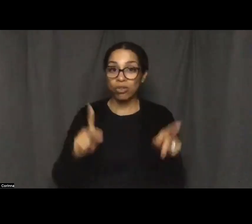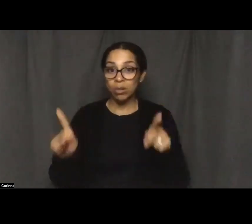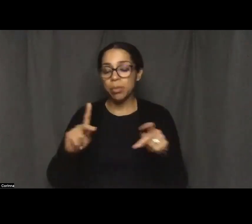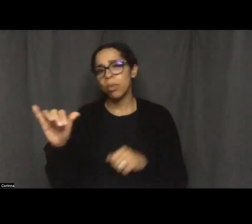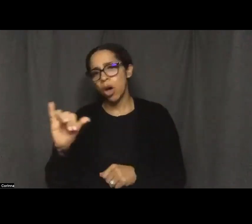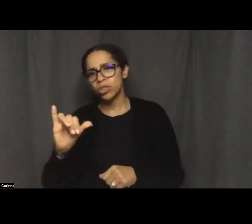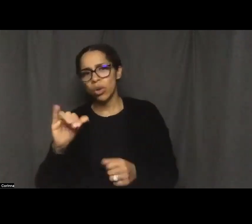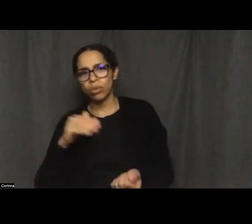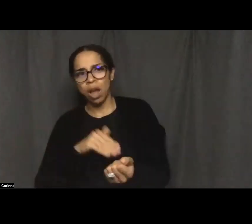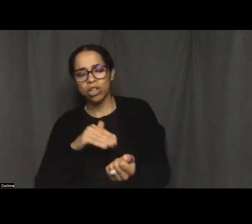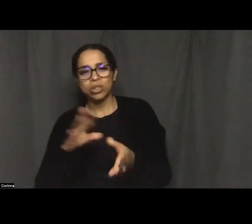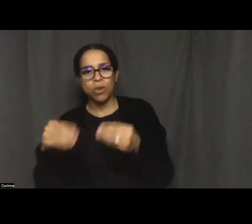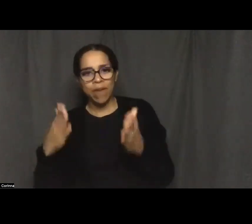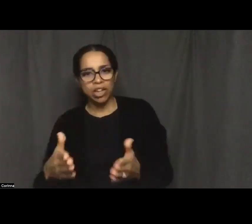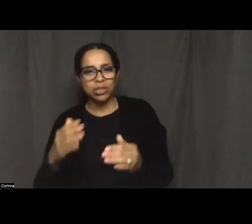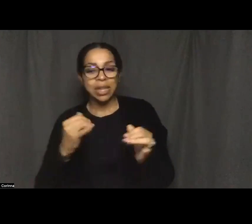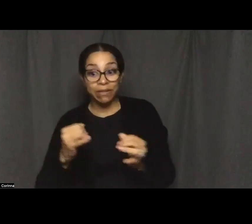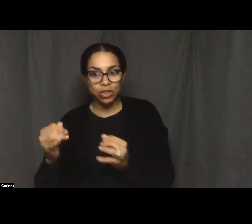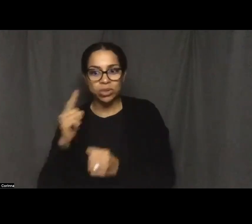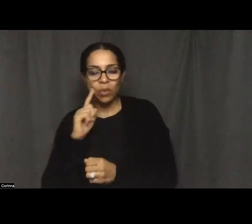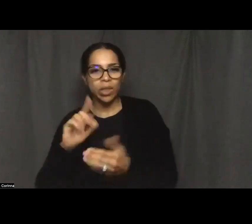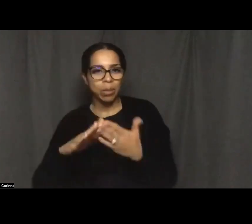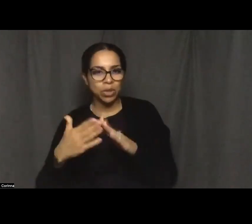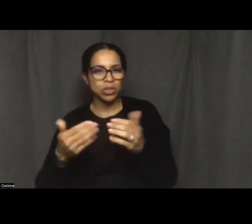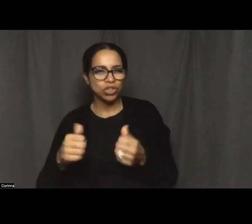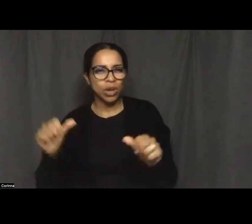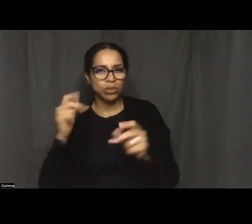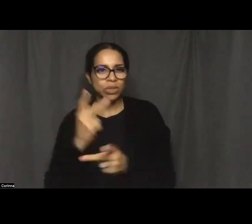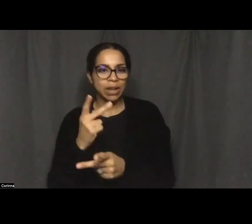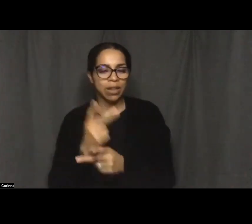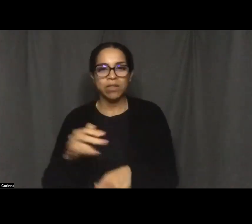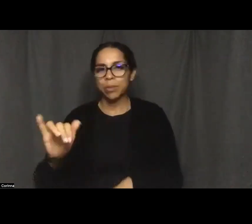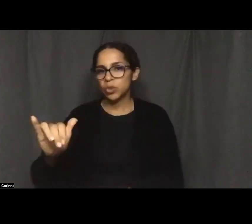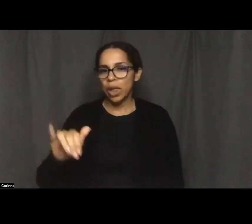providers and the individuals in those communities who are trying to take care of them as well too. So